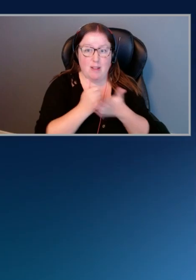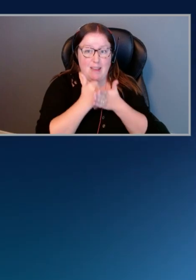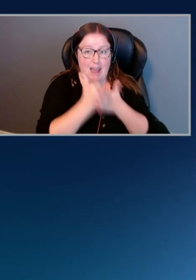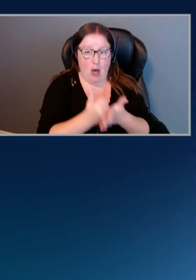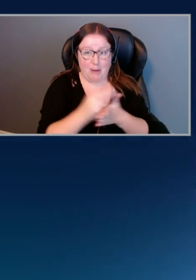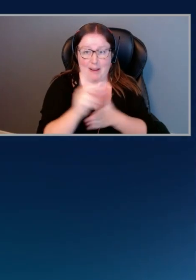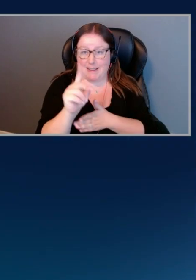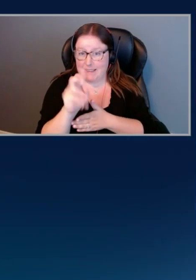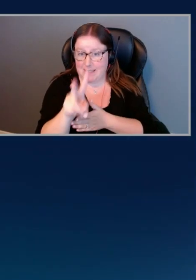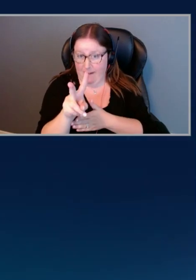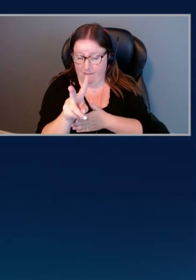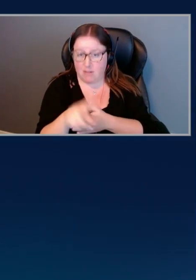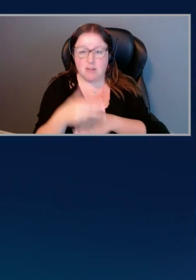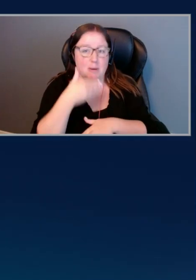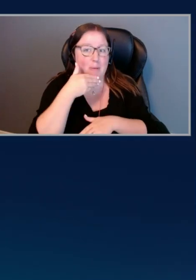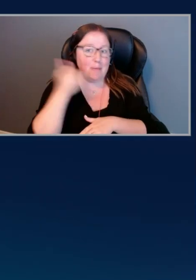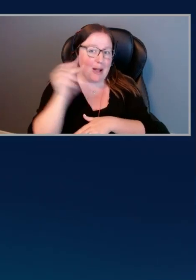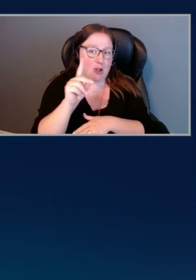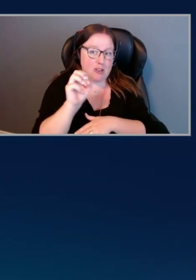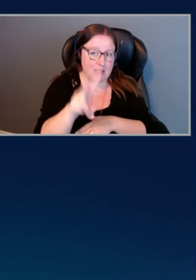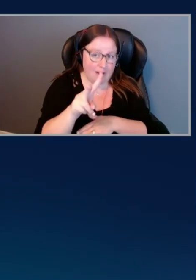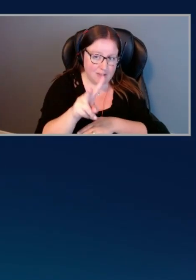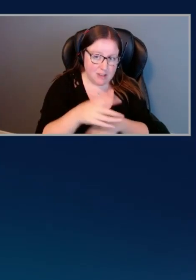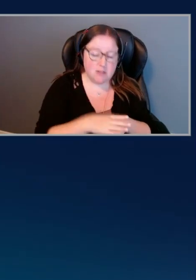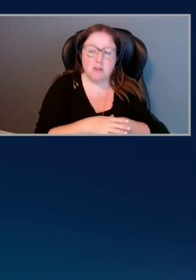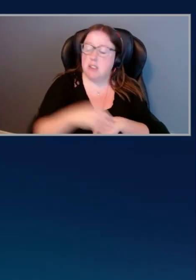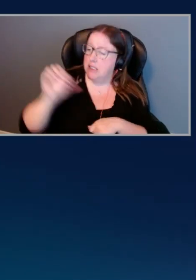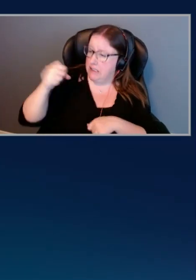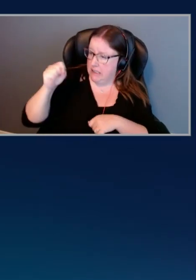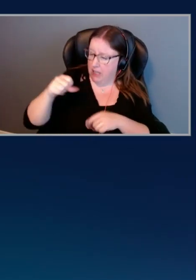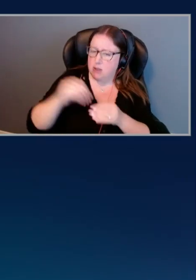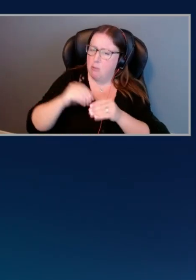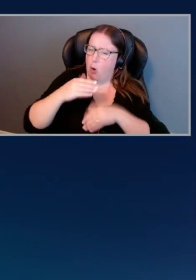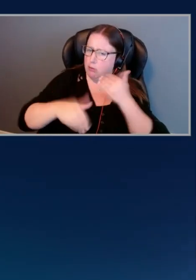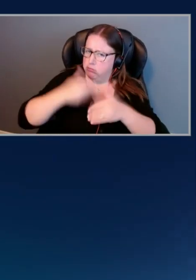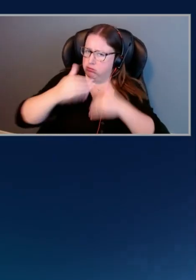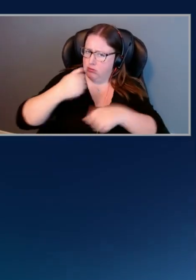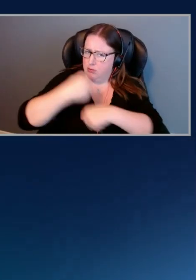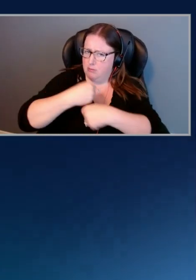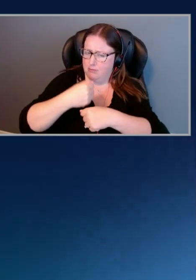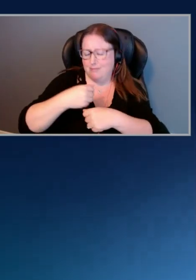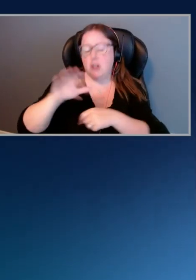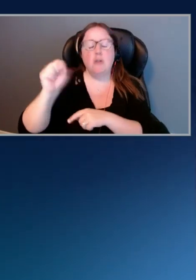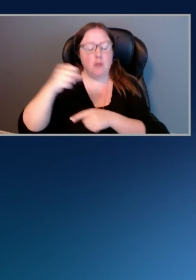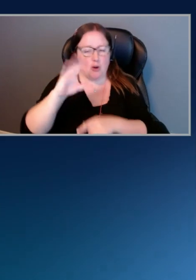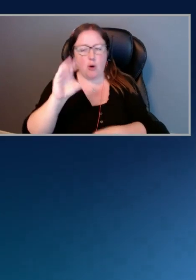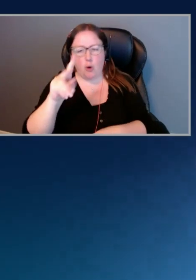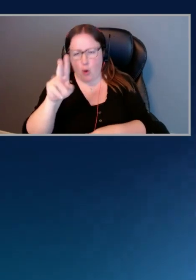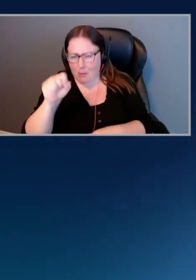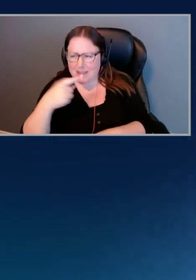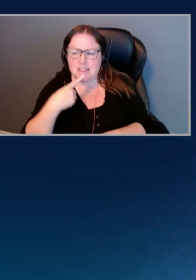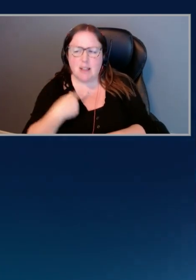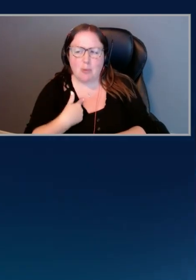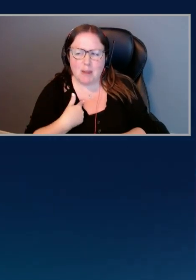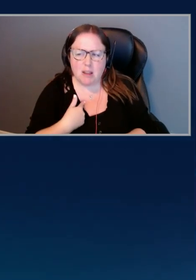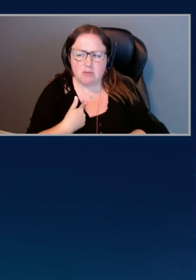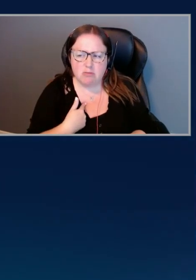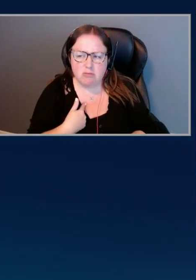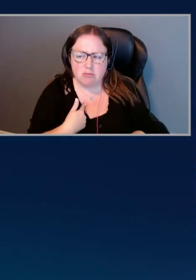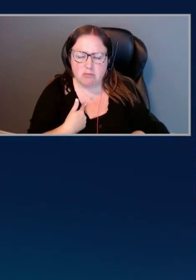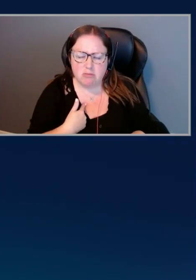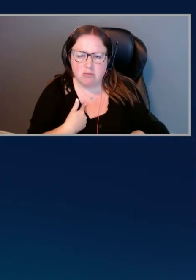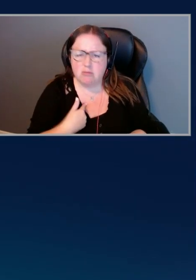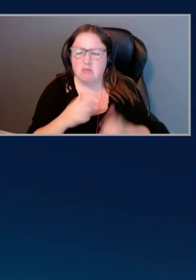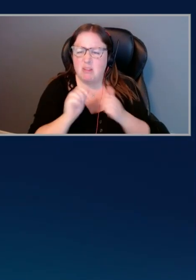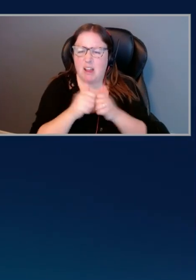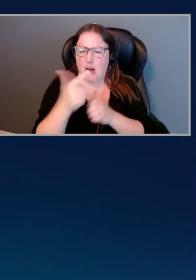be better devs or be developers at all. Better and more productive. So, Kobus. Tell me, how does